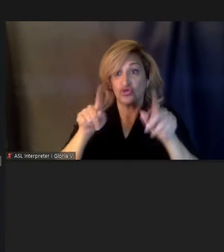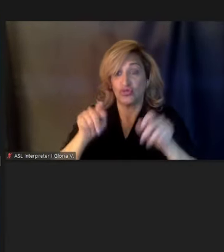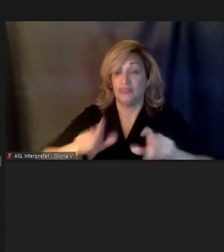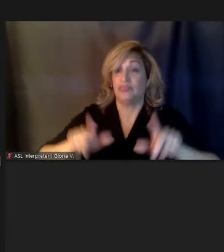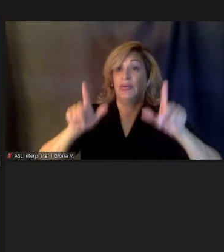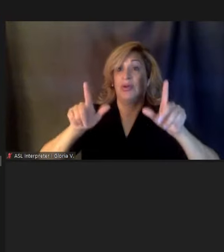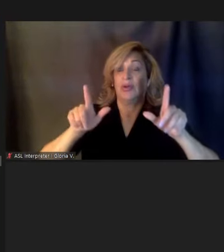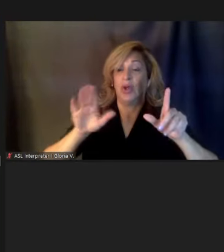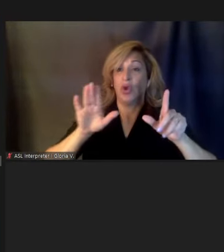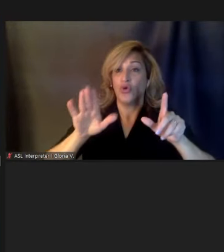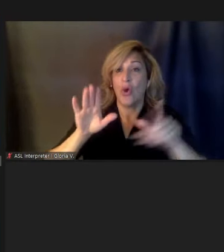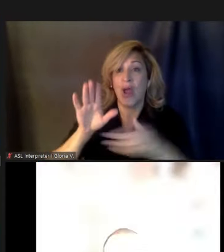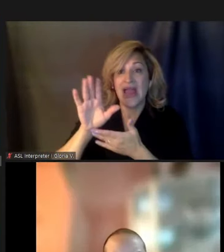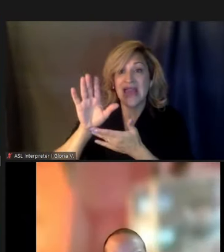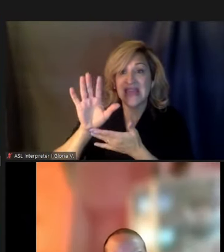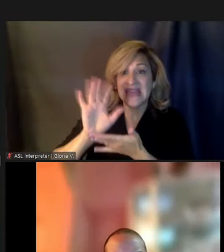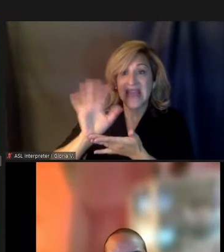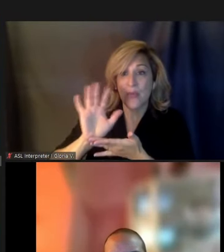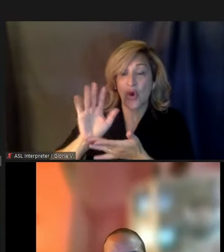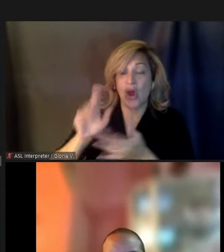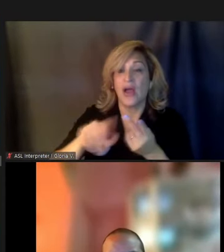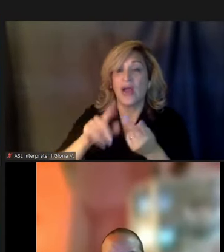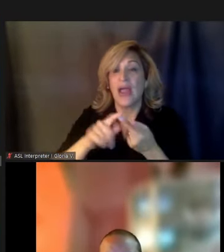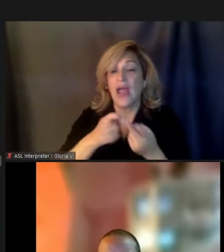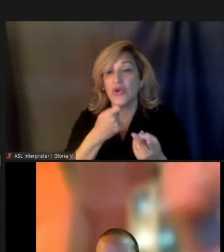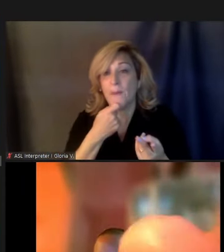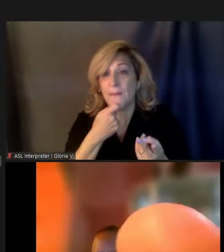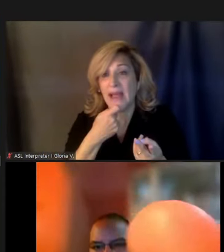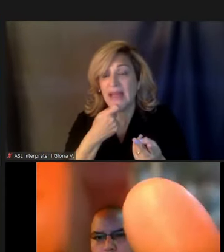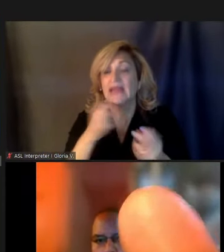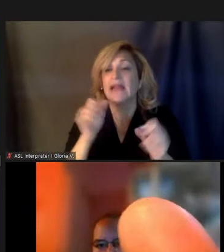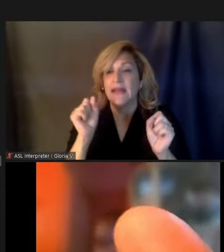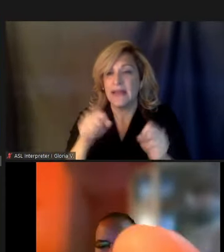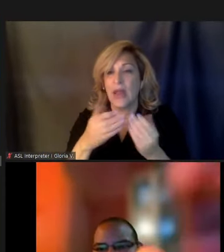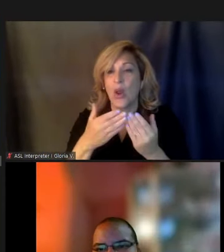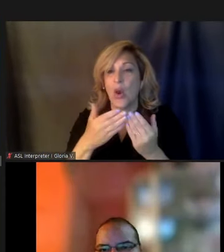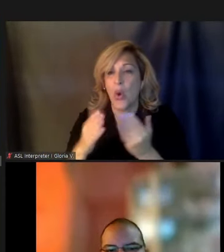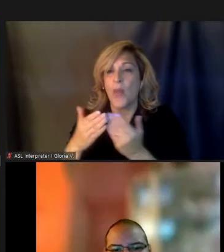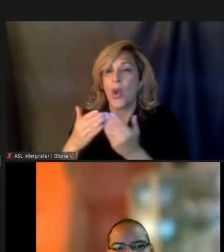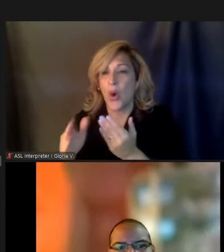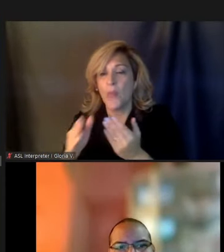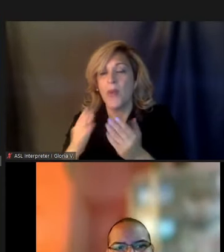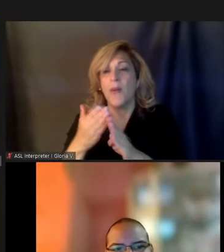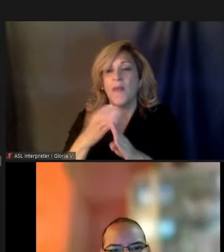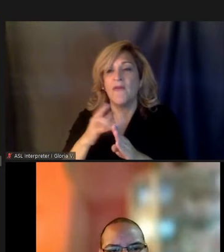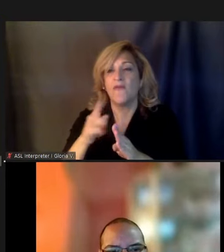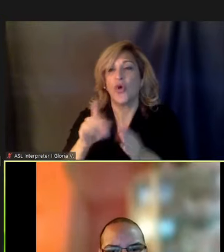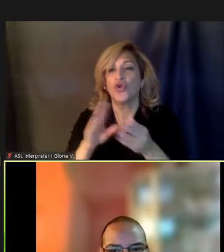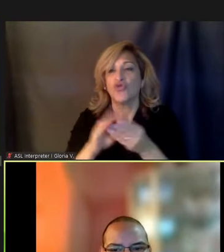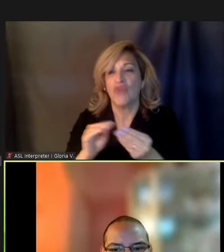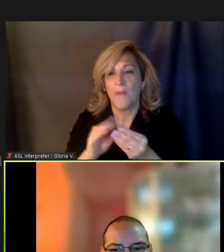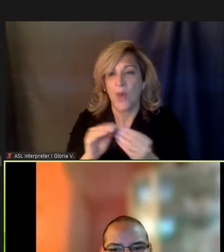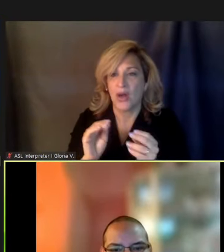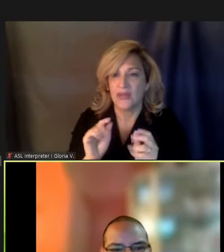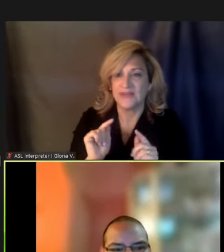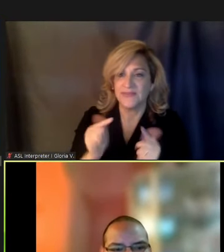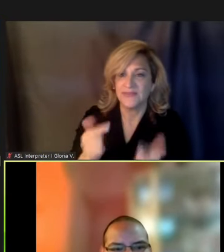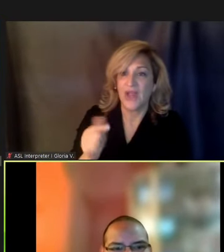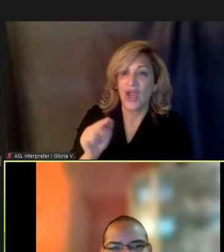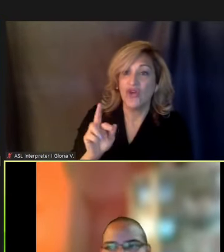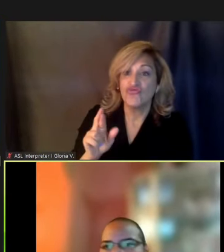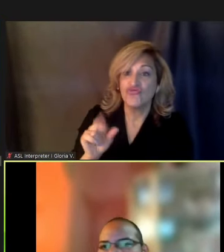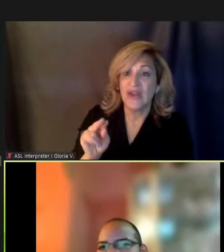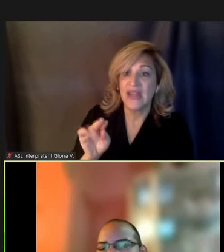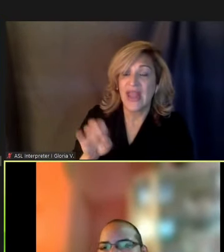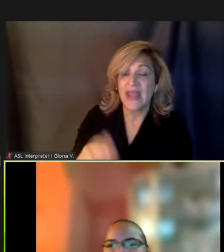enabled before you begin your remarks. Renee? Hi, can you hear me?